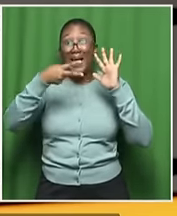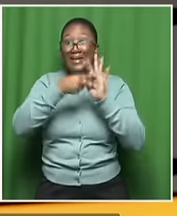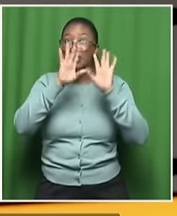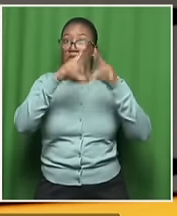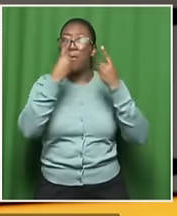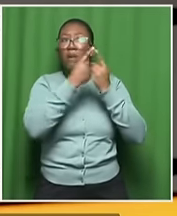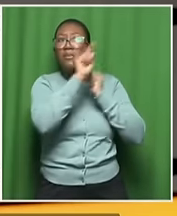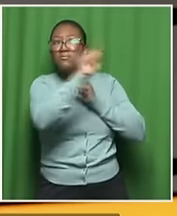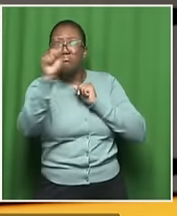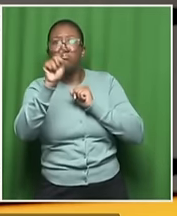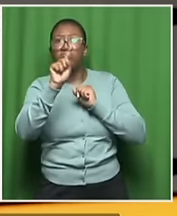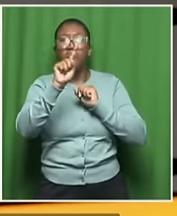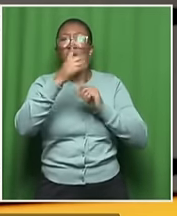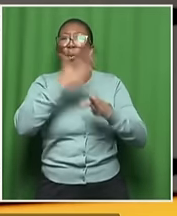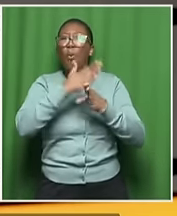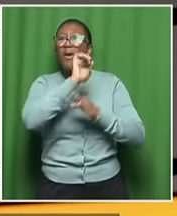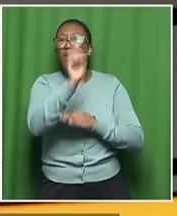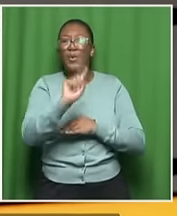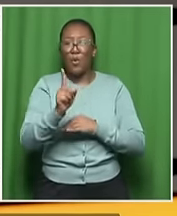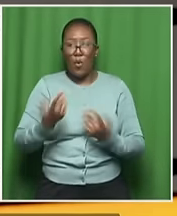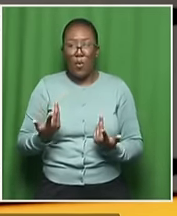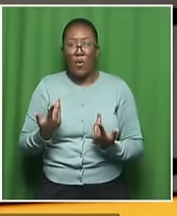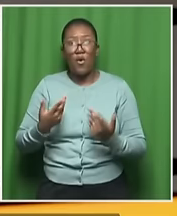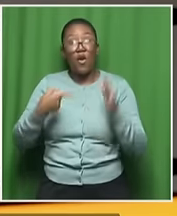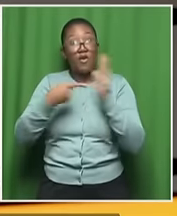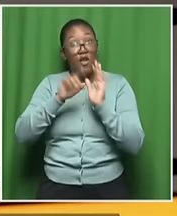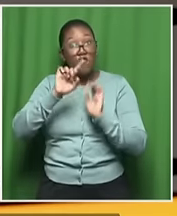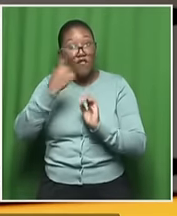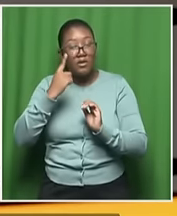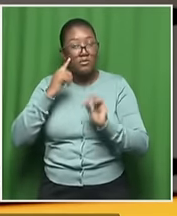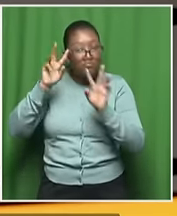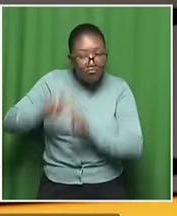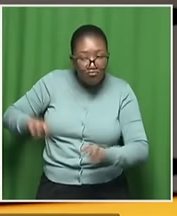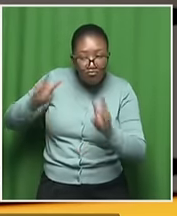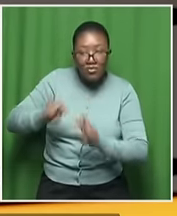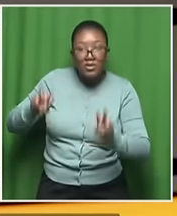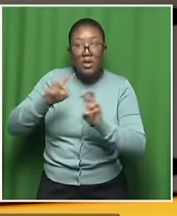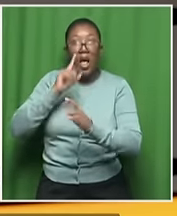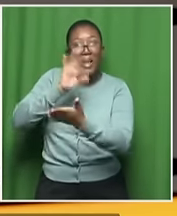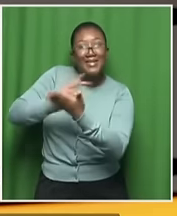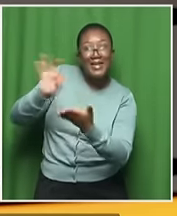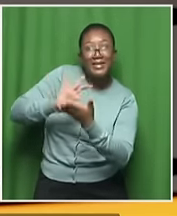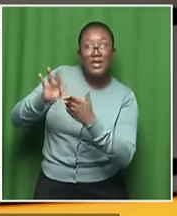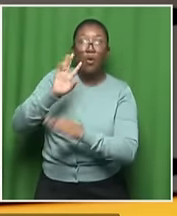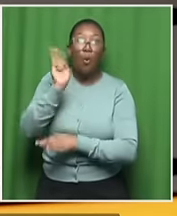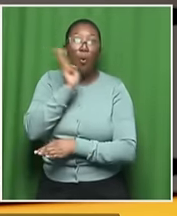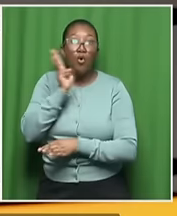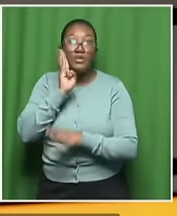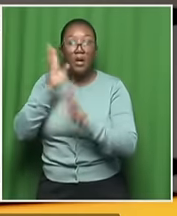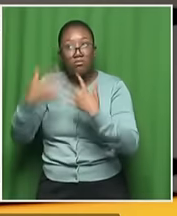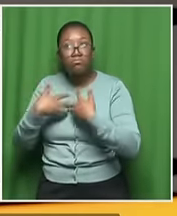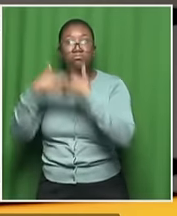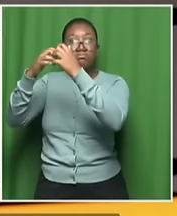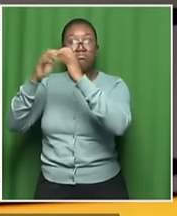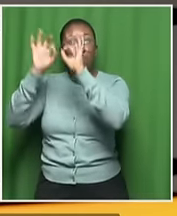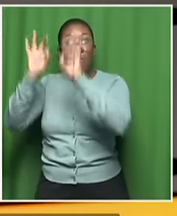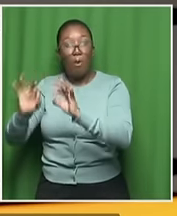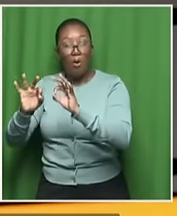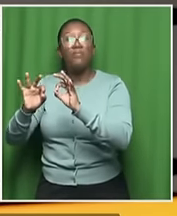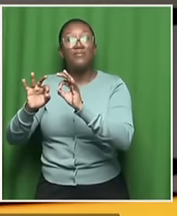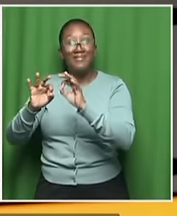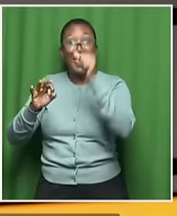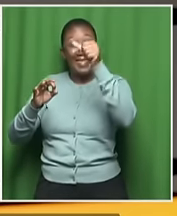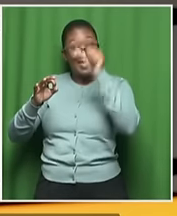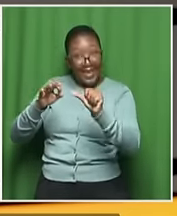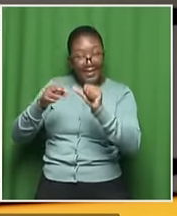first put in the sanitation and the water infrastructure. If you have that, then you can bring in the